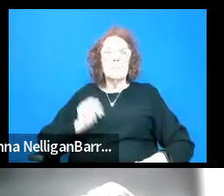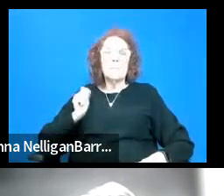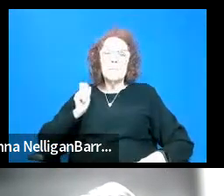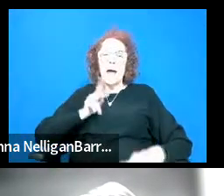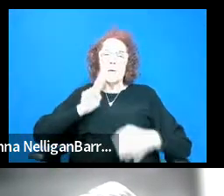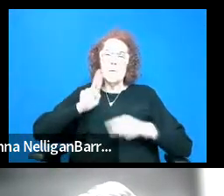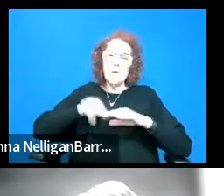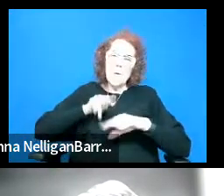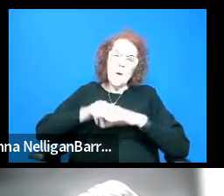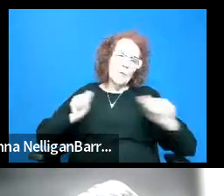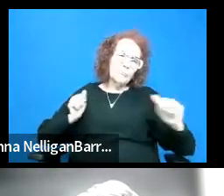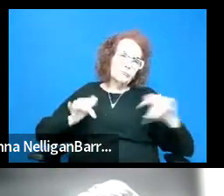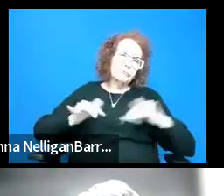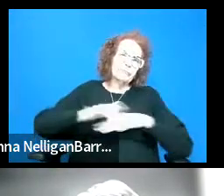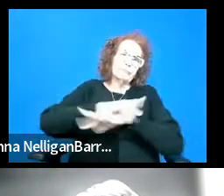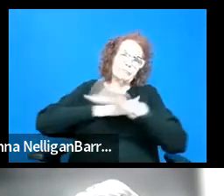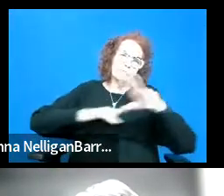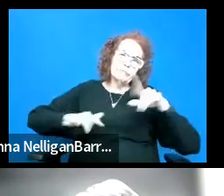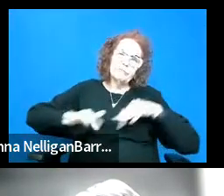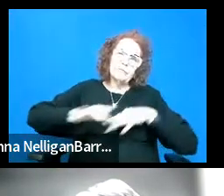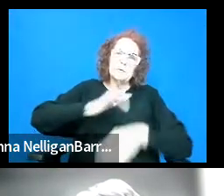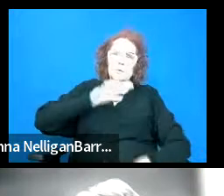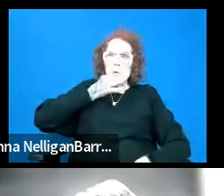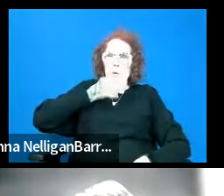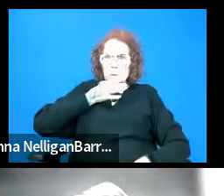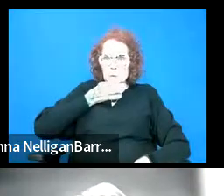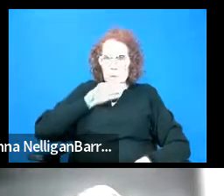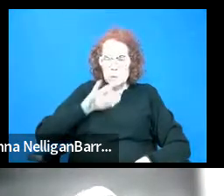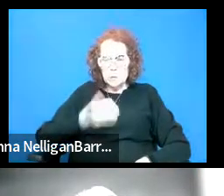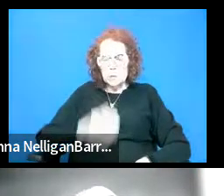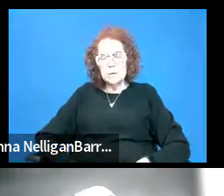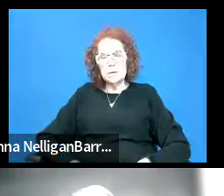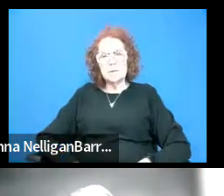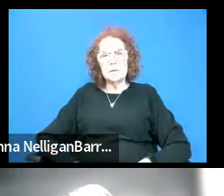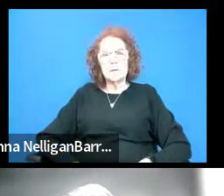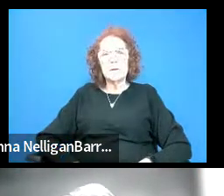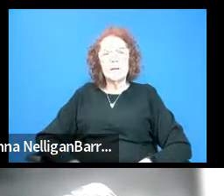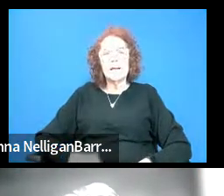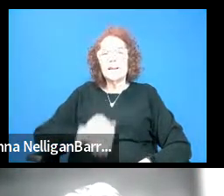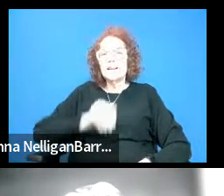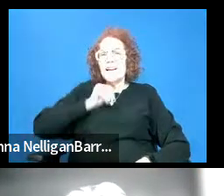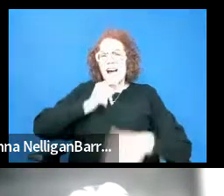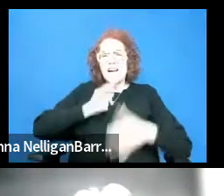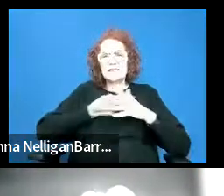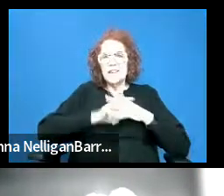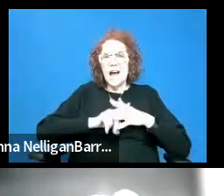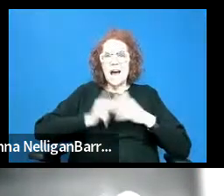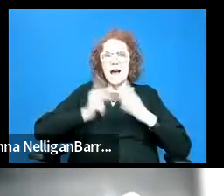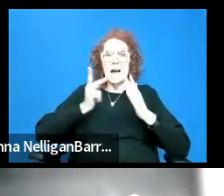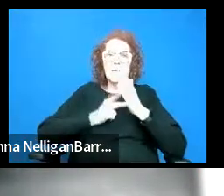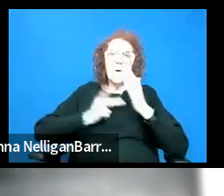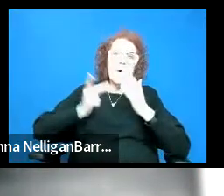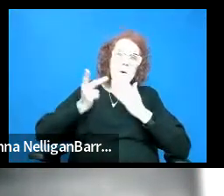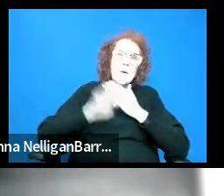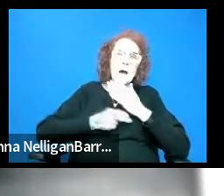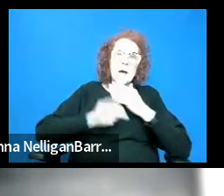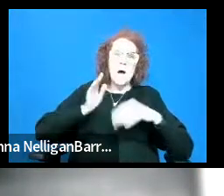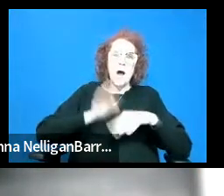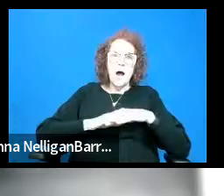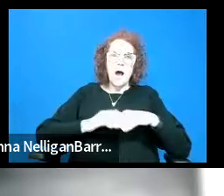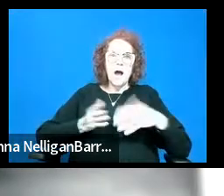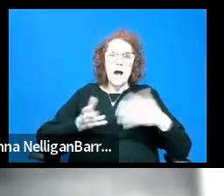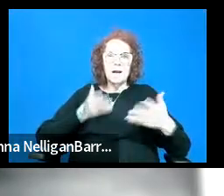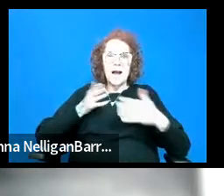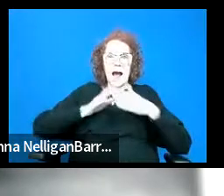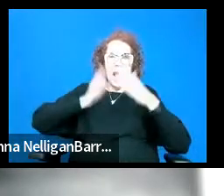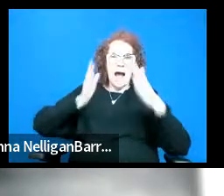putting something in an punitive program on property managers and owners during what